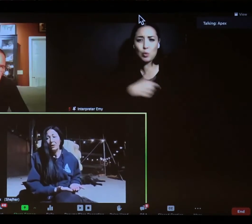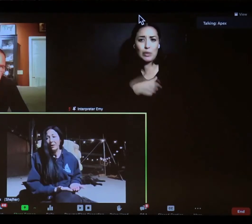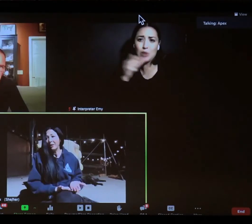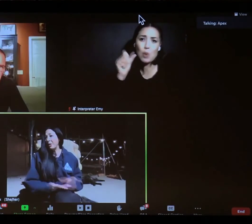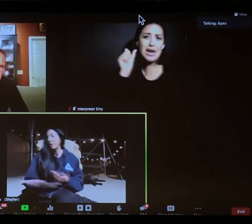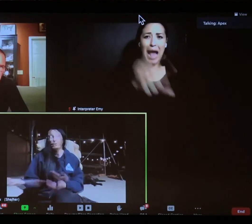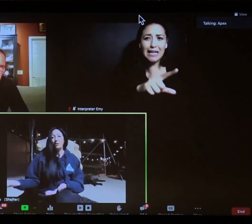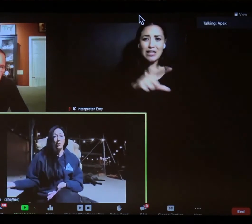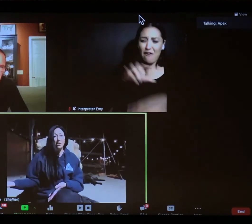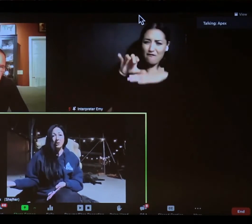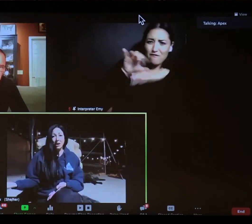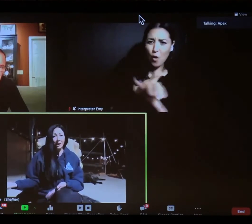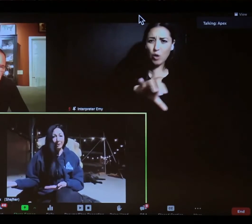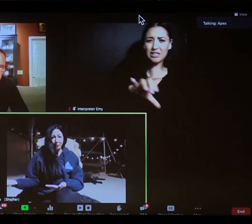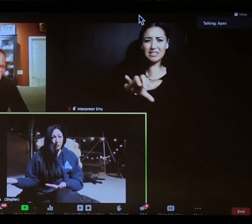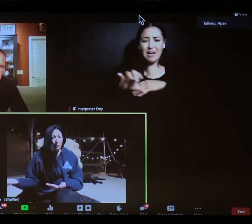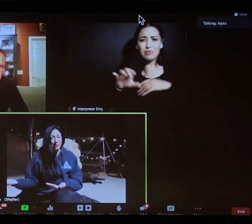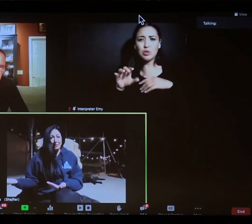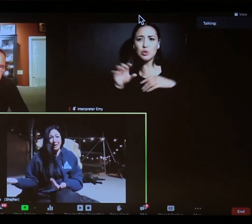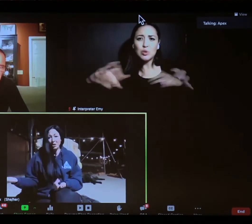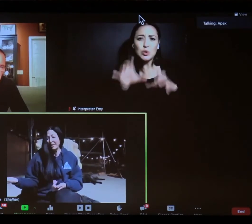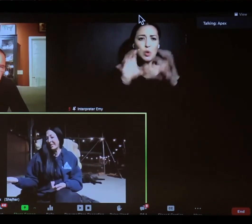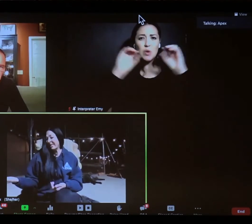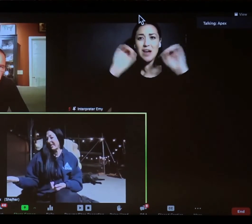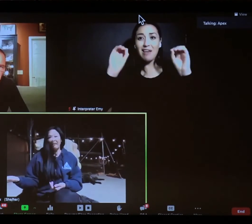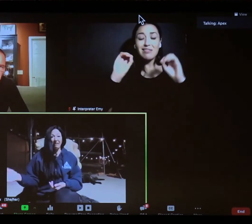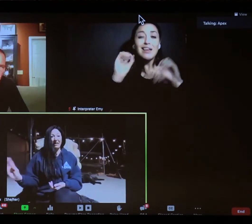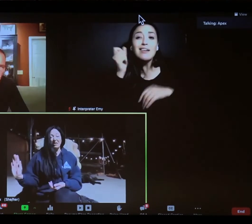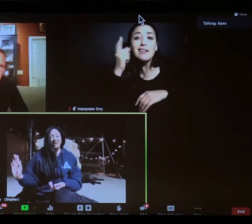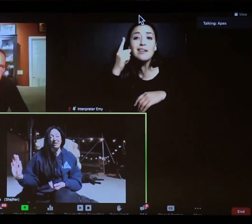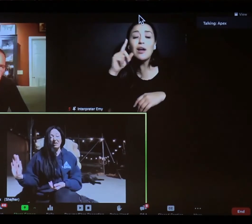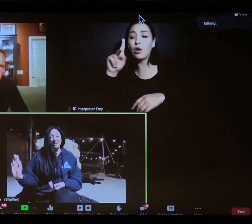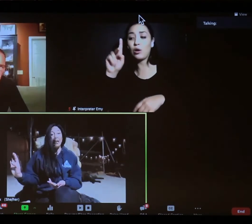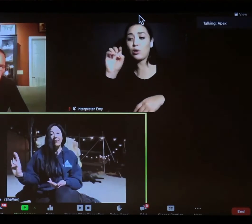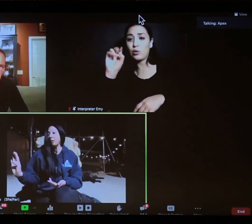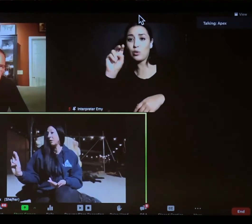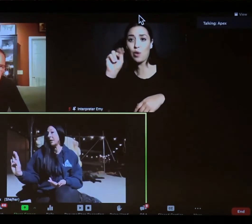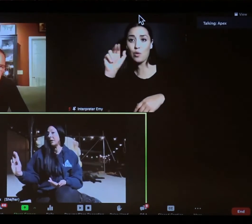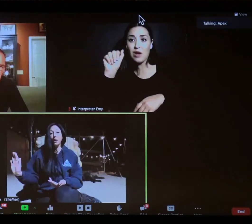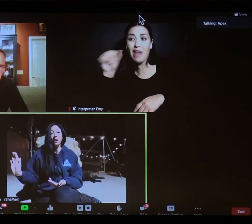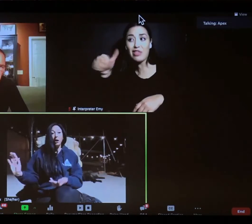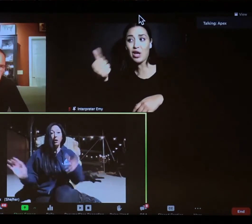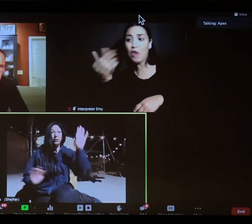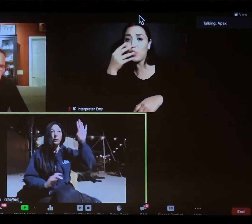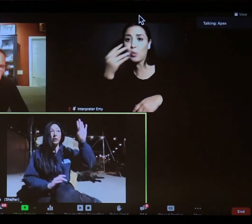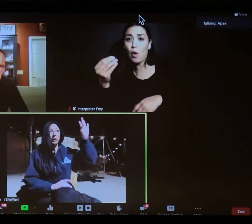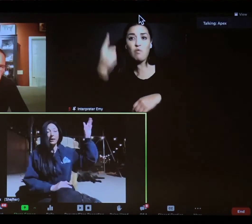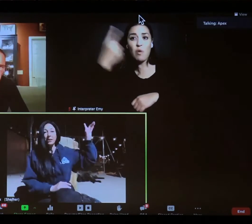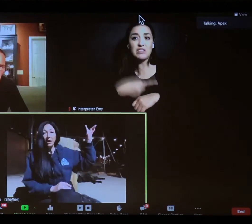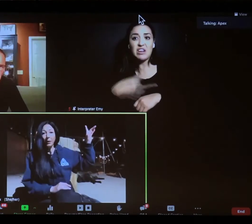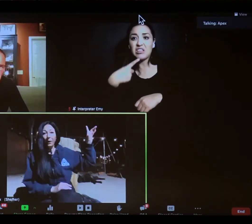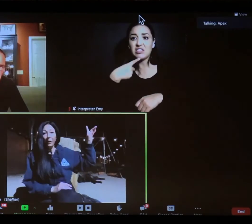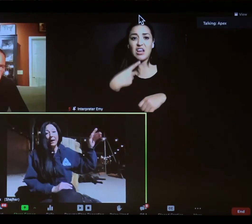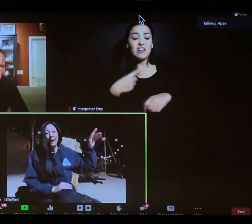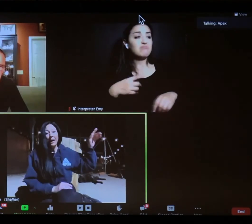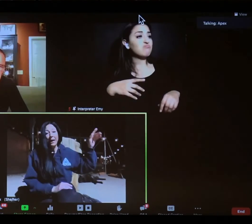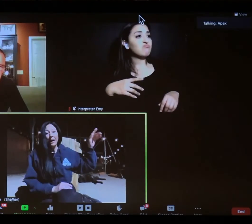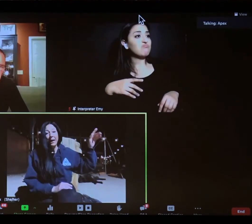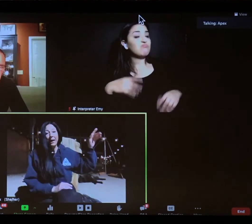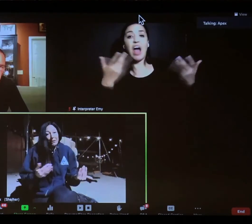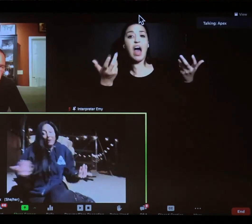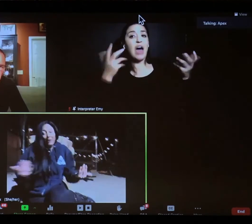thought Kona wanted to retire from doing presentations. He said, I don't like doing this anymore. And then one day he was like, oh, I'd like to go. And so we